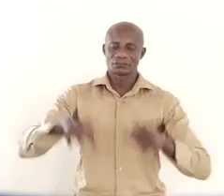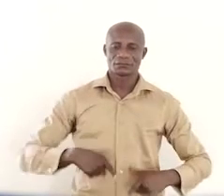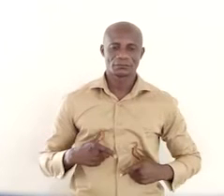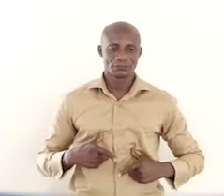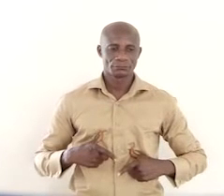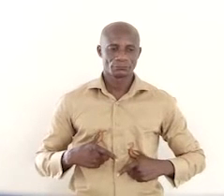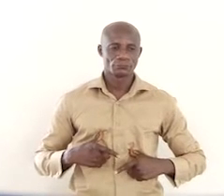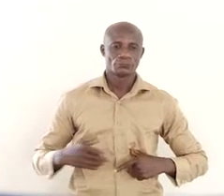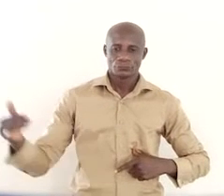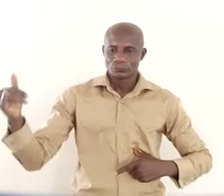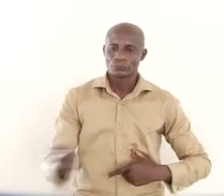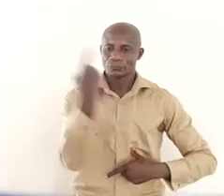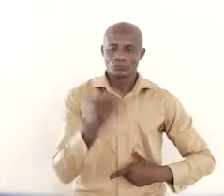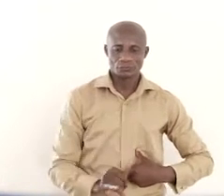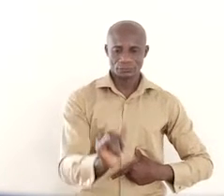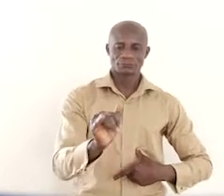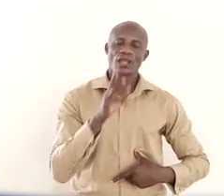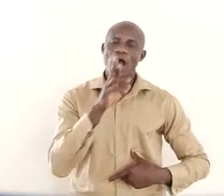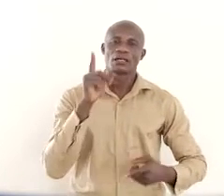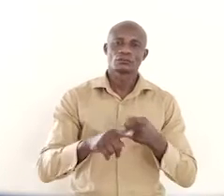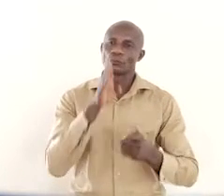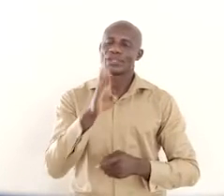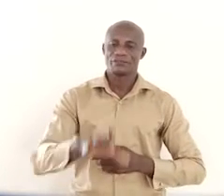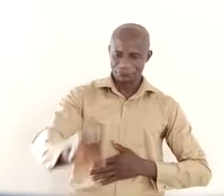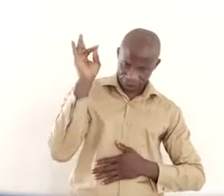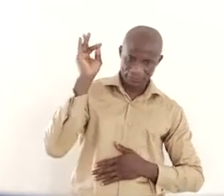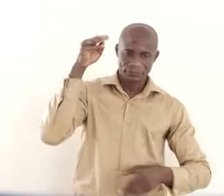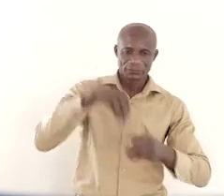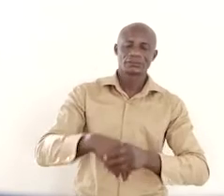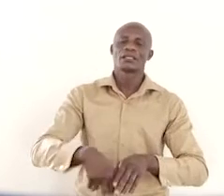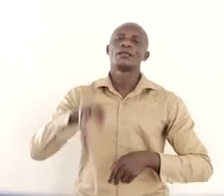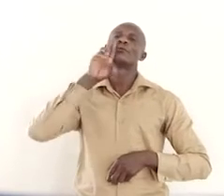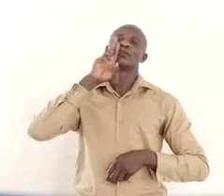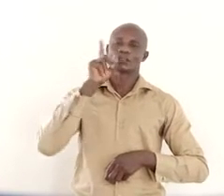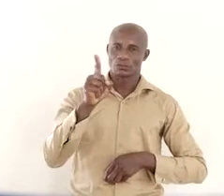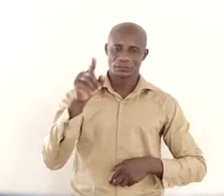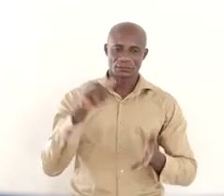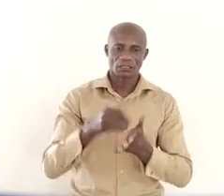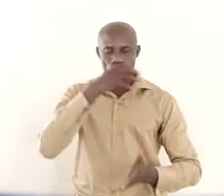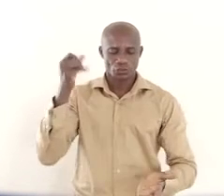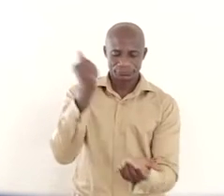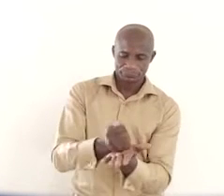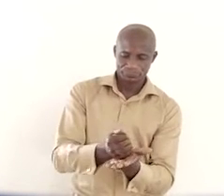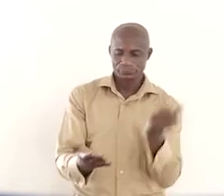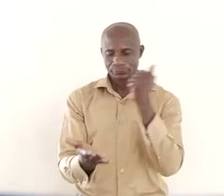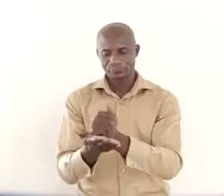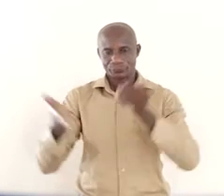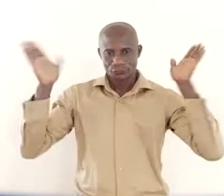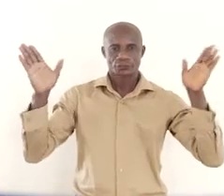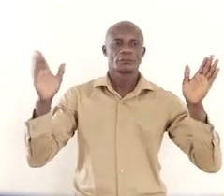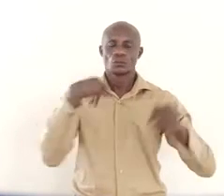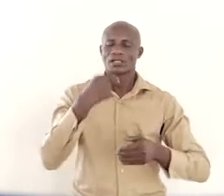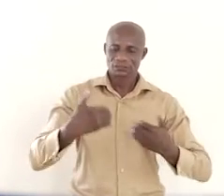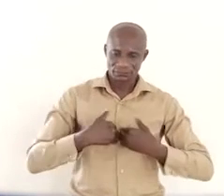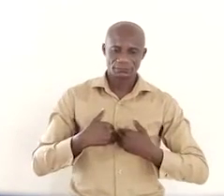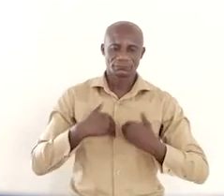life, eternal life are to be found in the innocent one who was crucified, who has